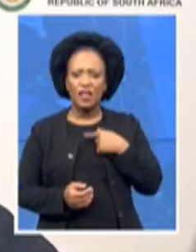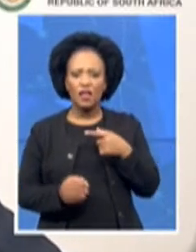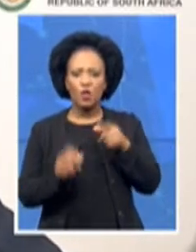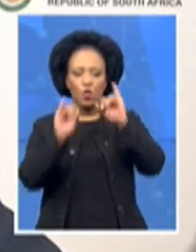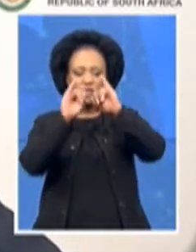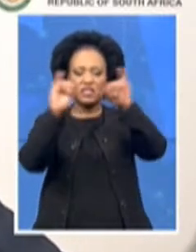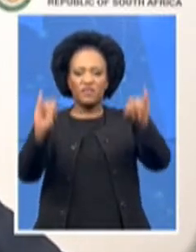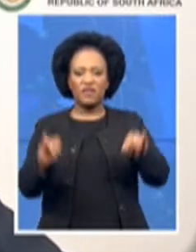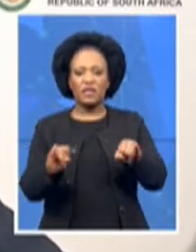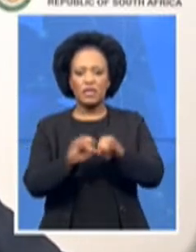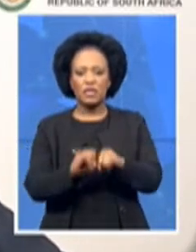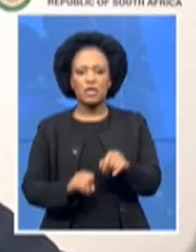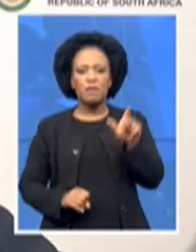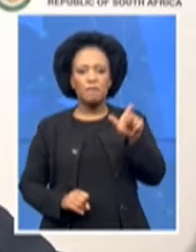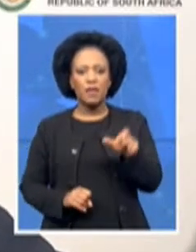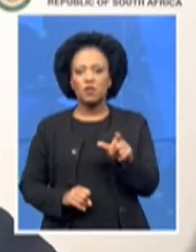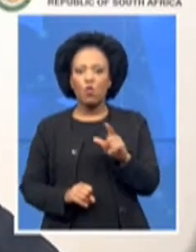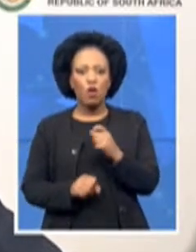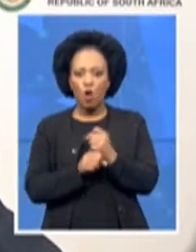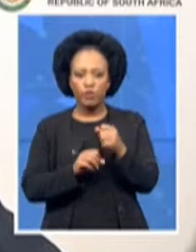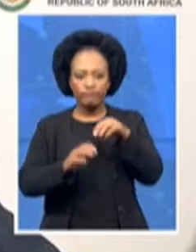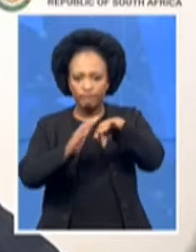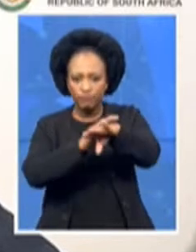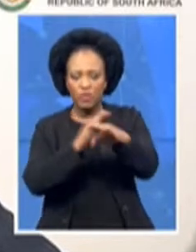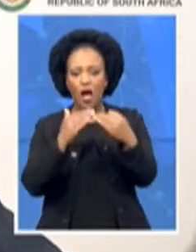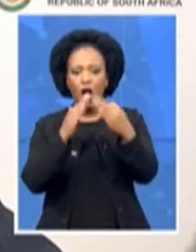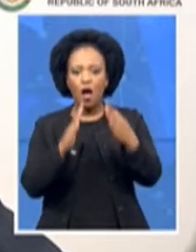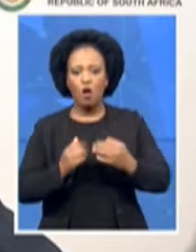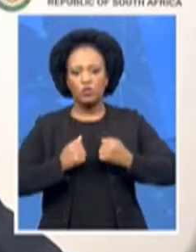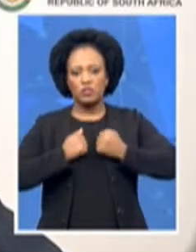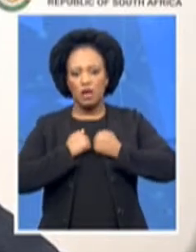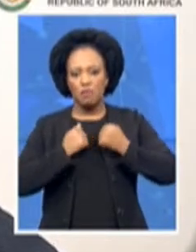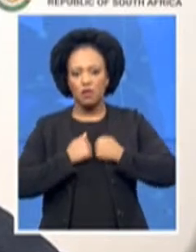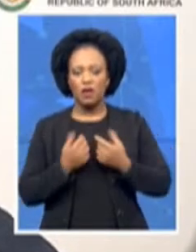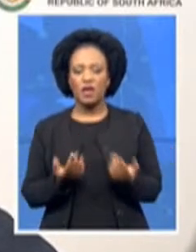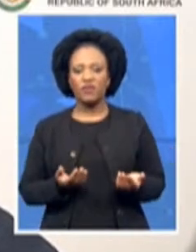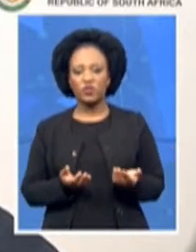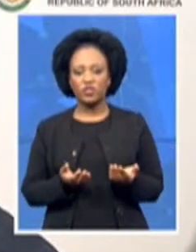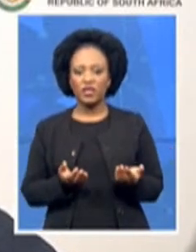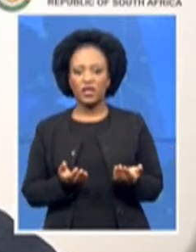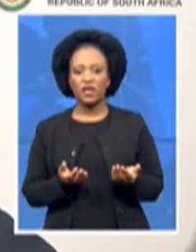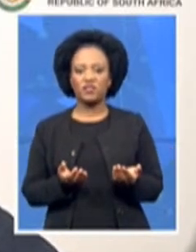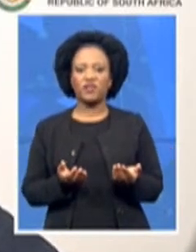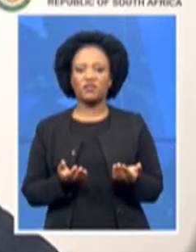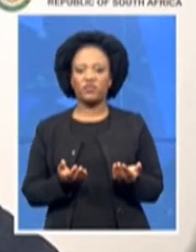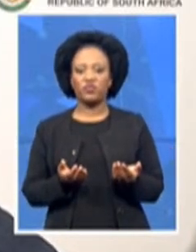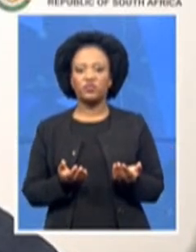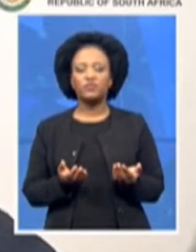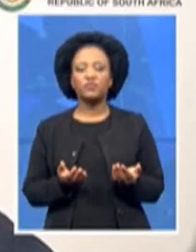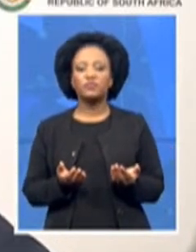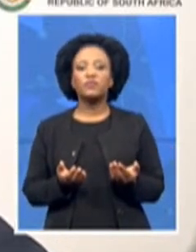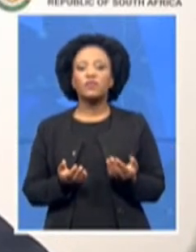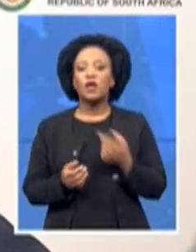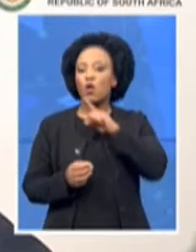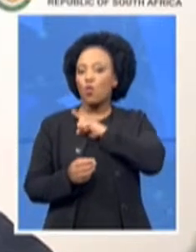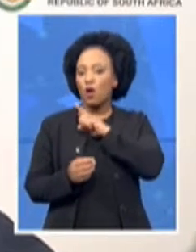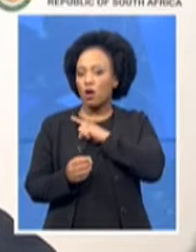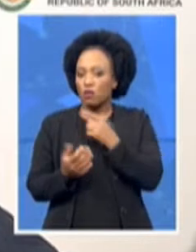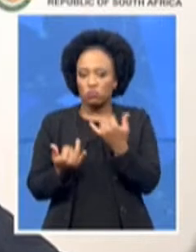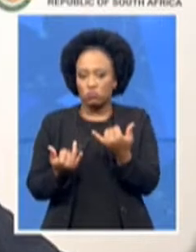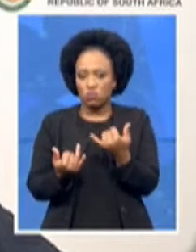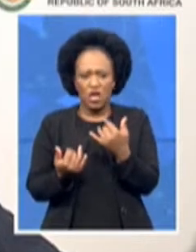certificate. If my child has got a birthday party, I'm going to ask, who is coming? Do they have a